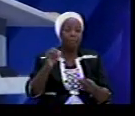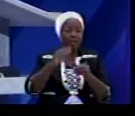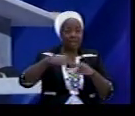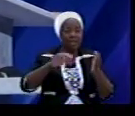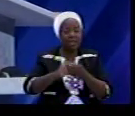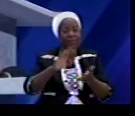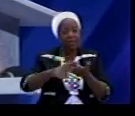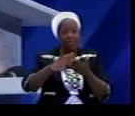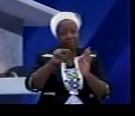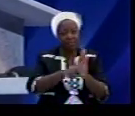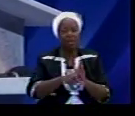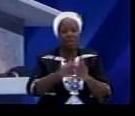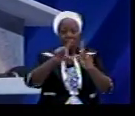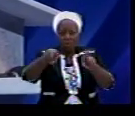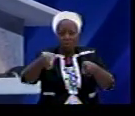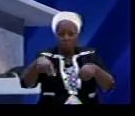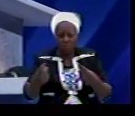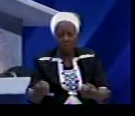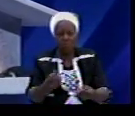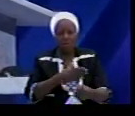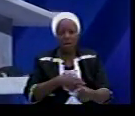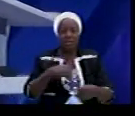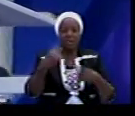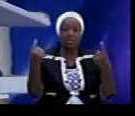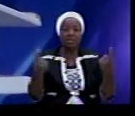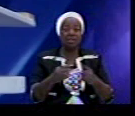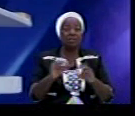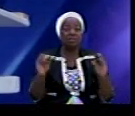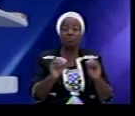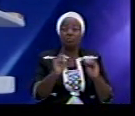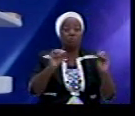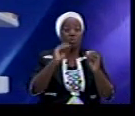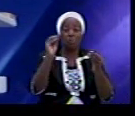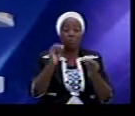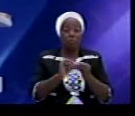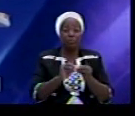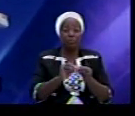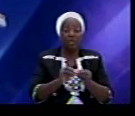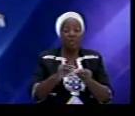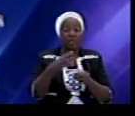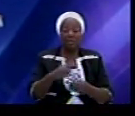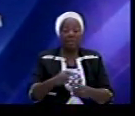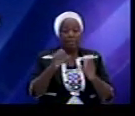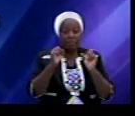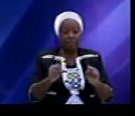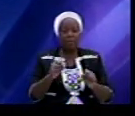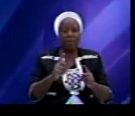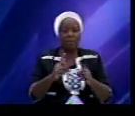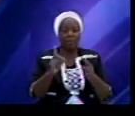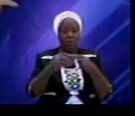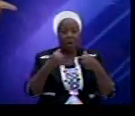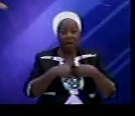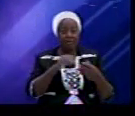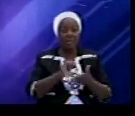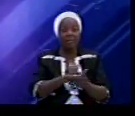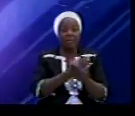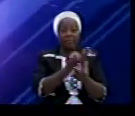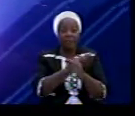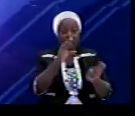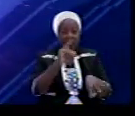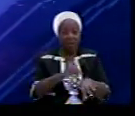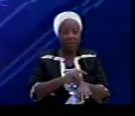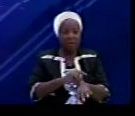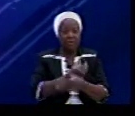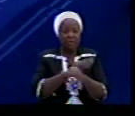and sin no more. The power to live in freedom. Freedom from all the chains of